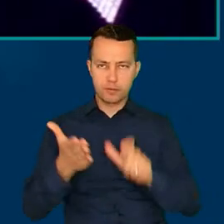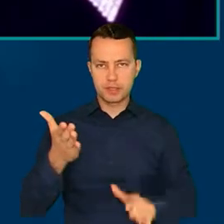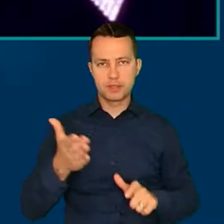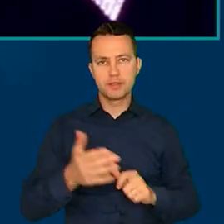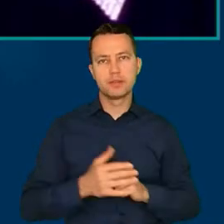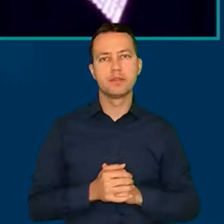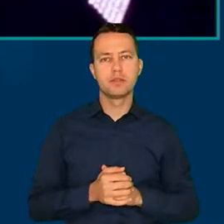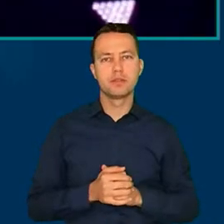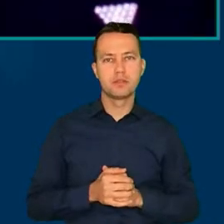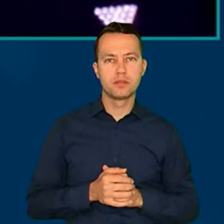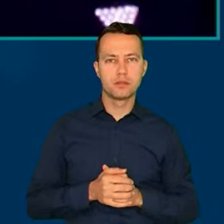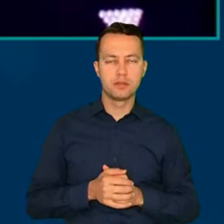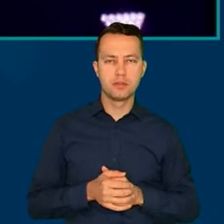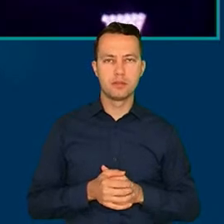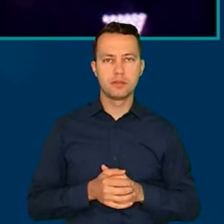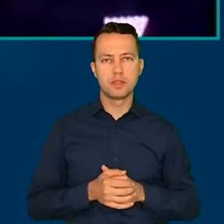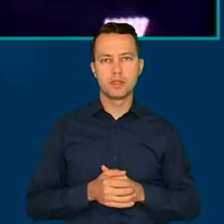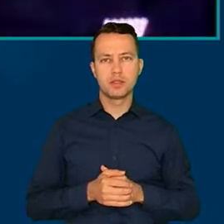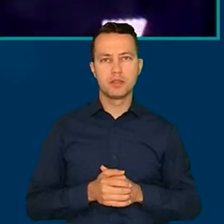namely,